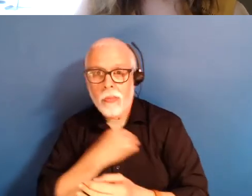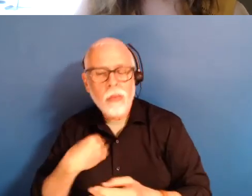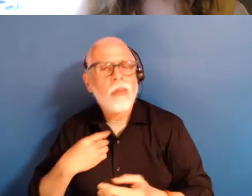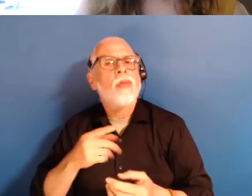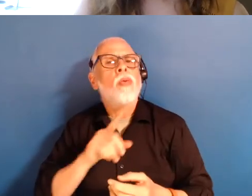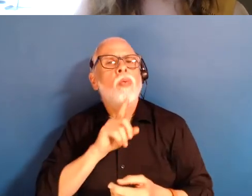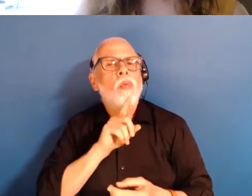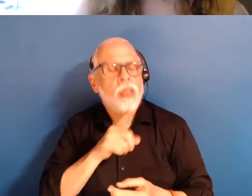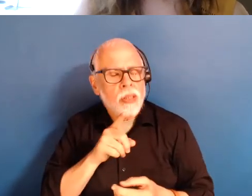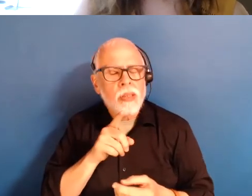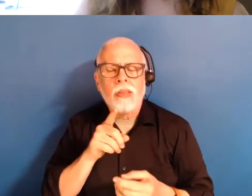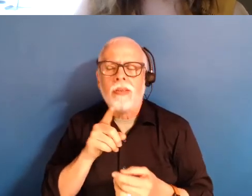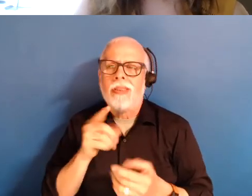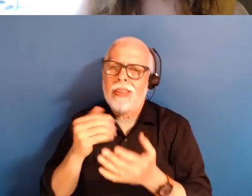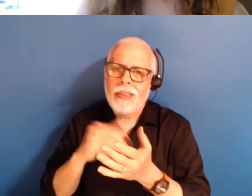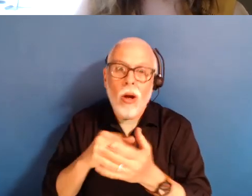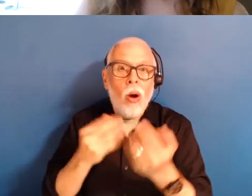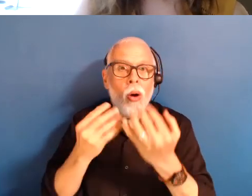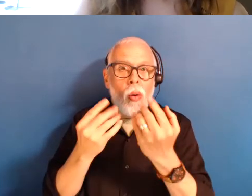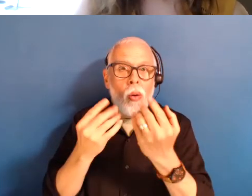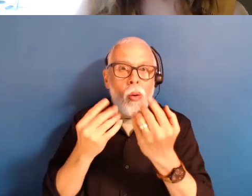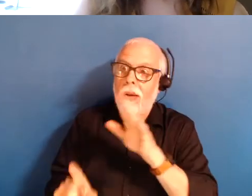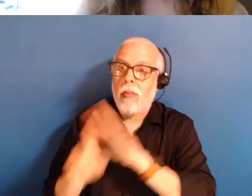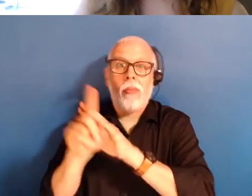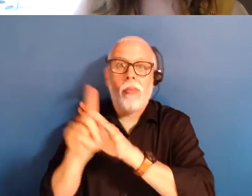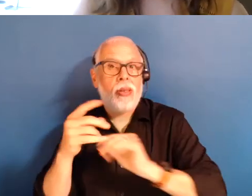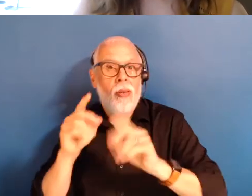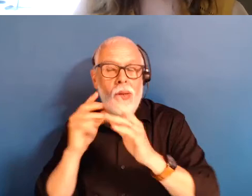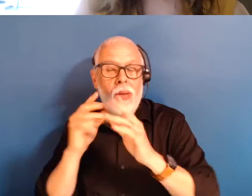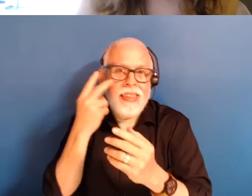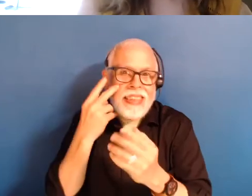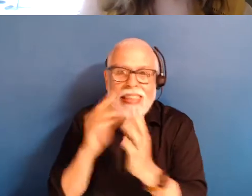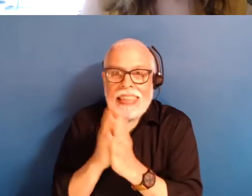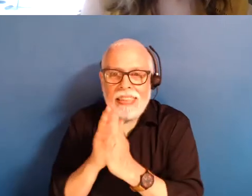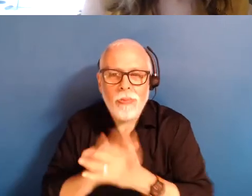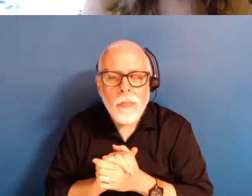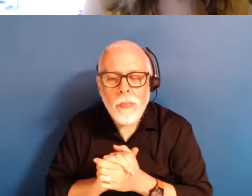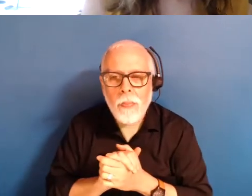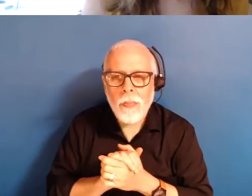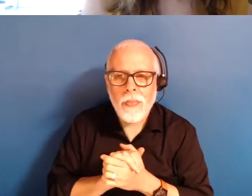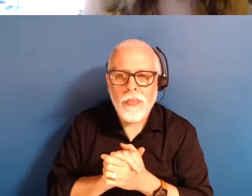again, oh wait, question just popped up. Let me see.